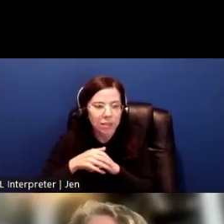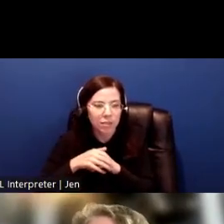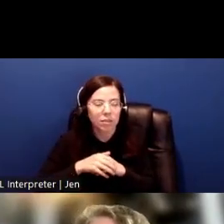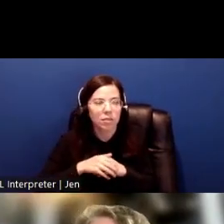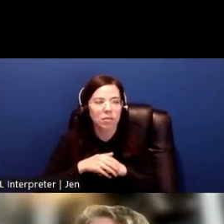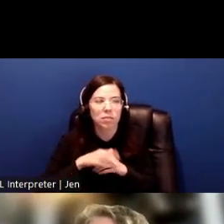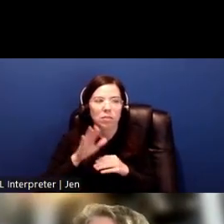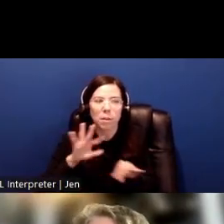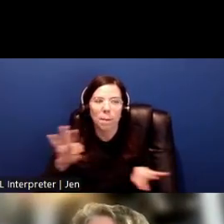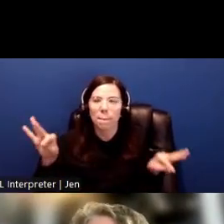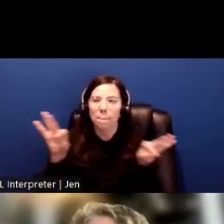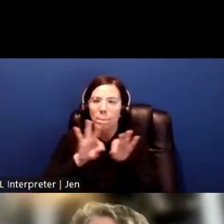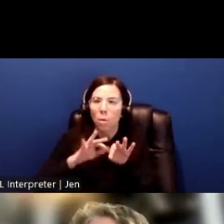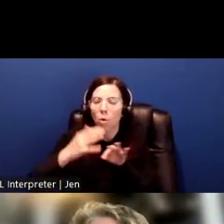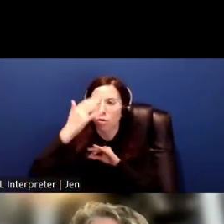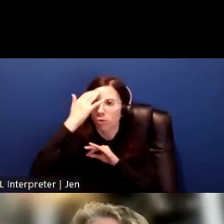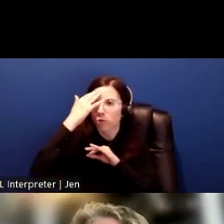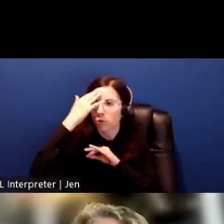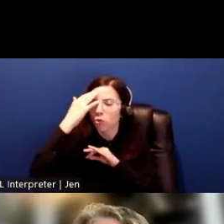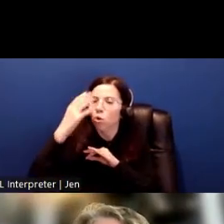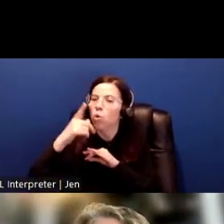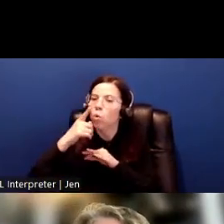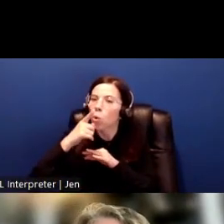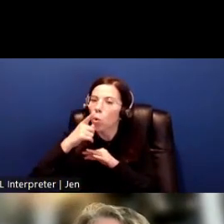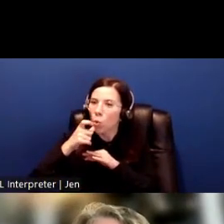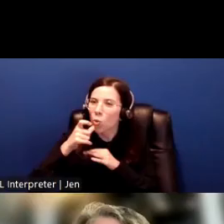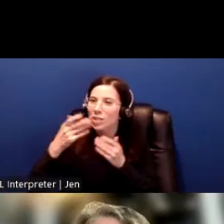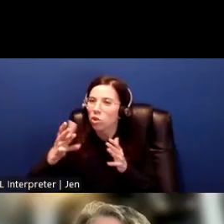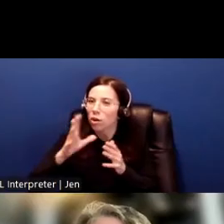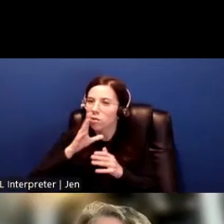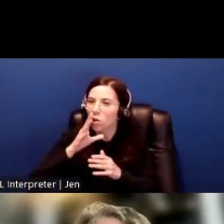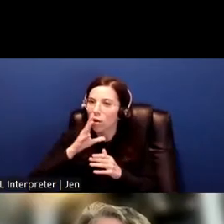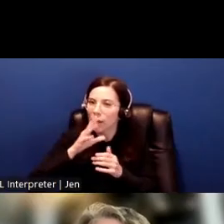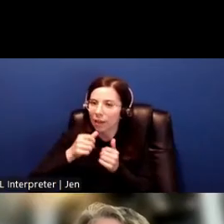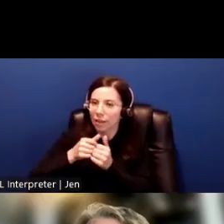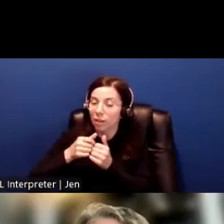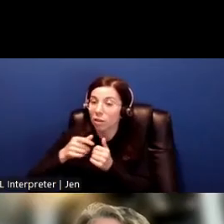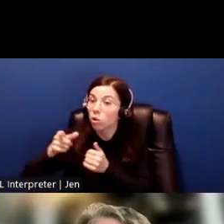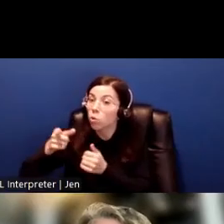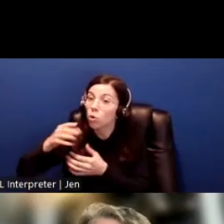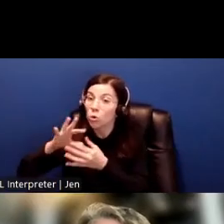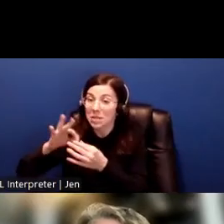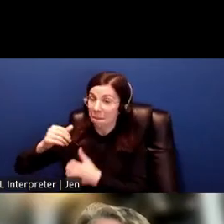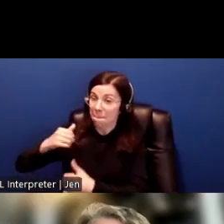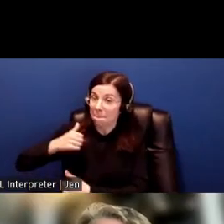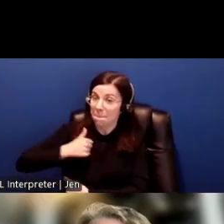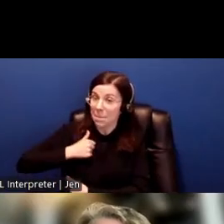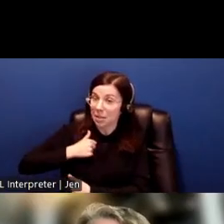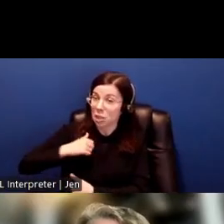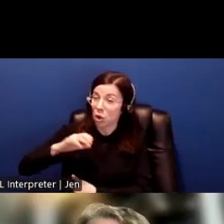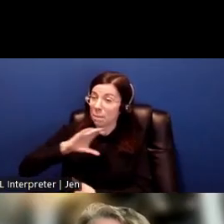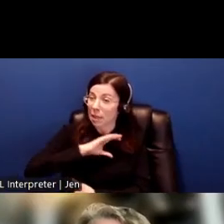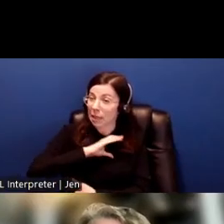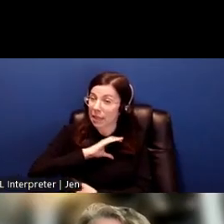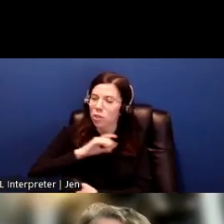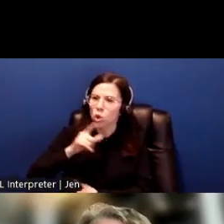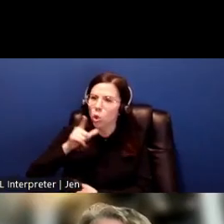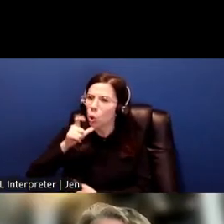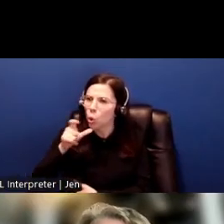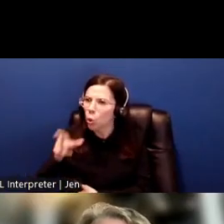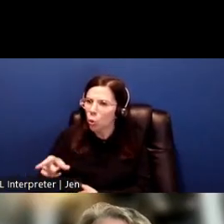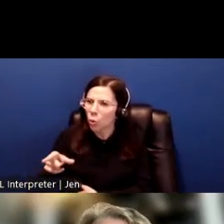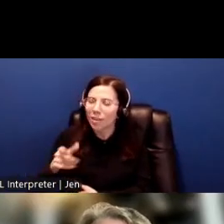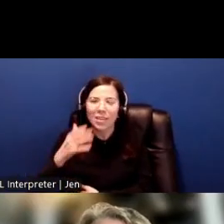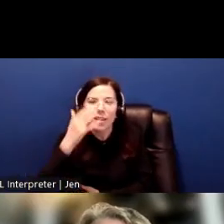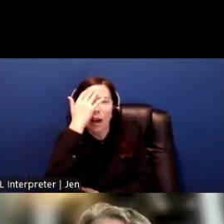sure that you know who she has spoken to, like who is the military. When you say military police, right? Which I know